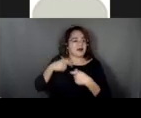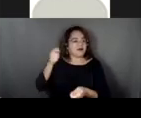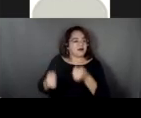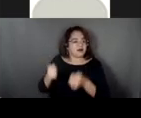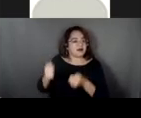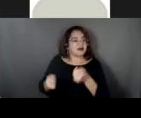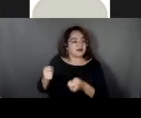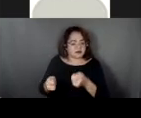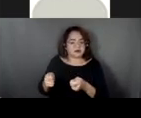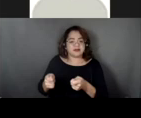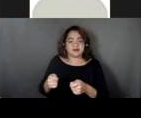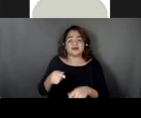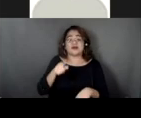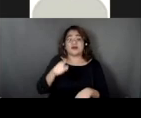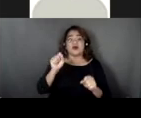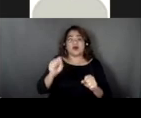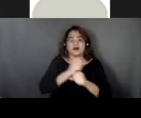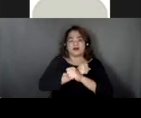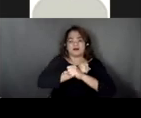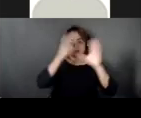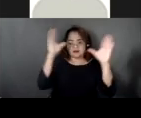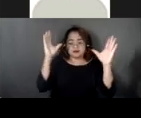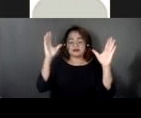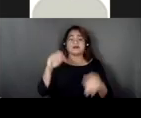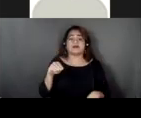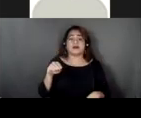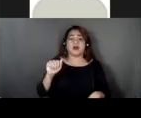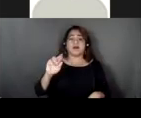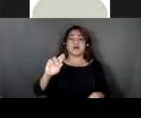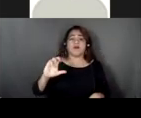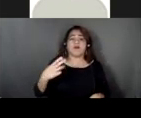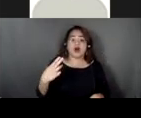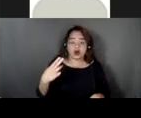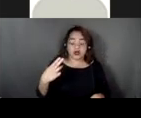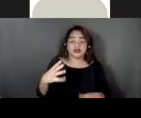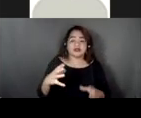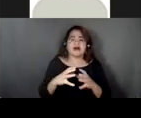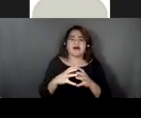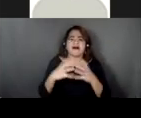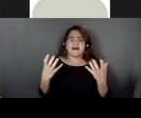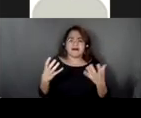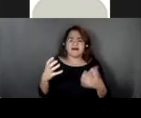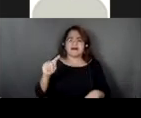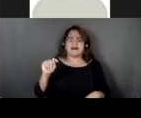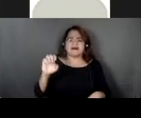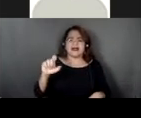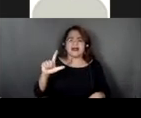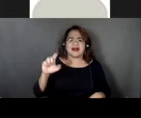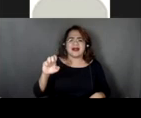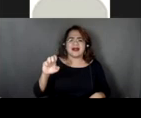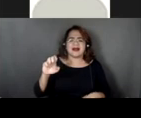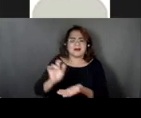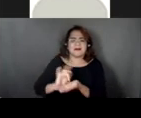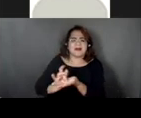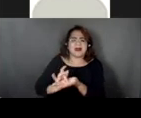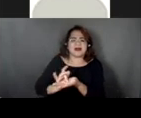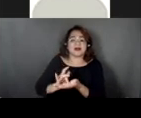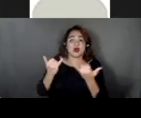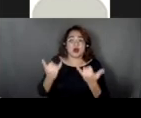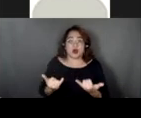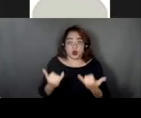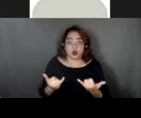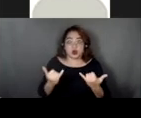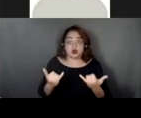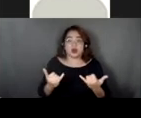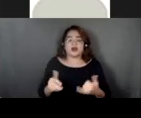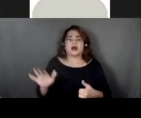And as you can imagine, in March, we started leveraging a lot of telemedicine. And still currently, I would estimate